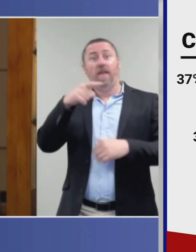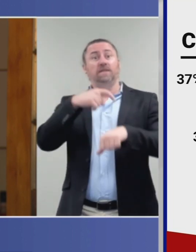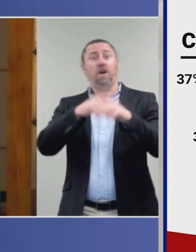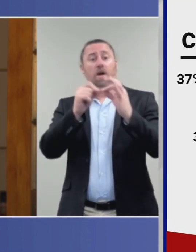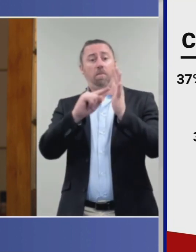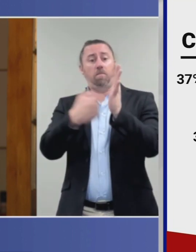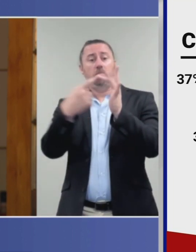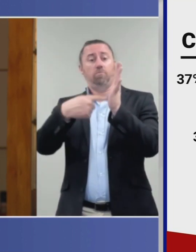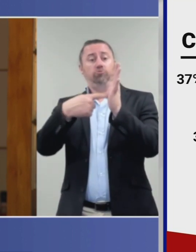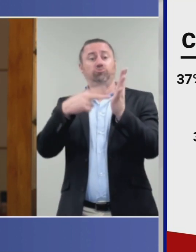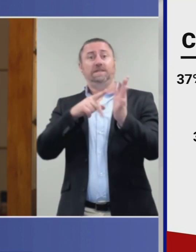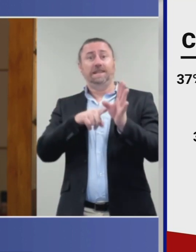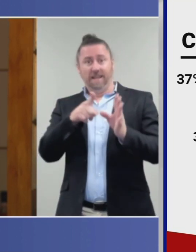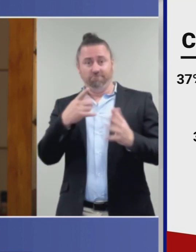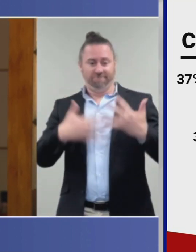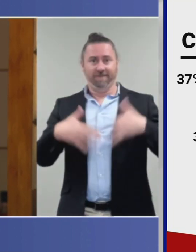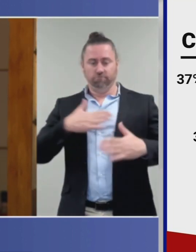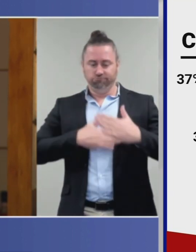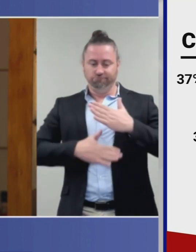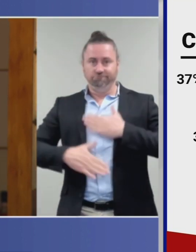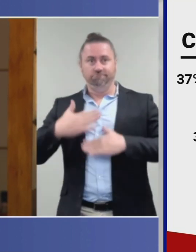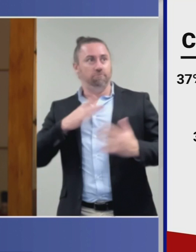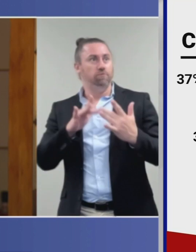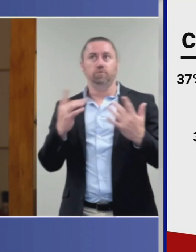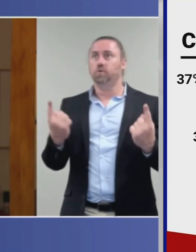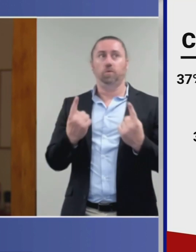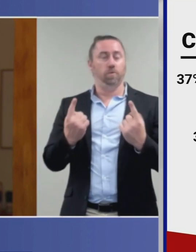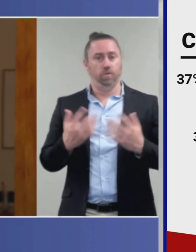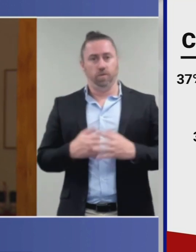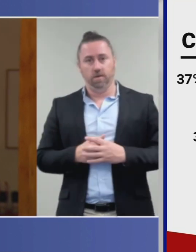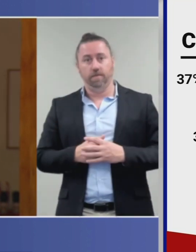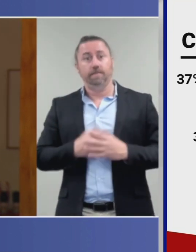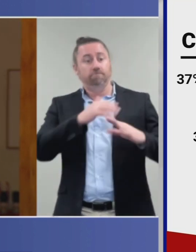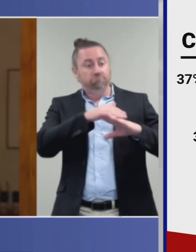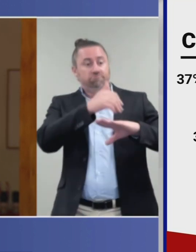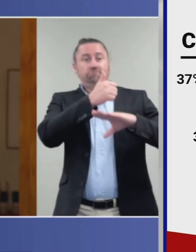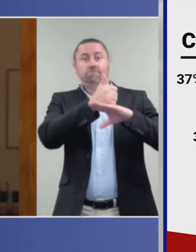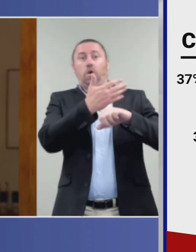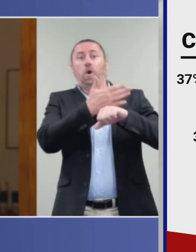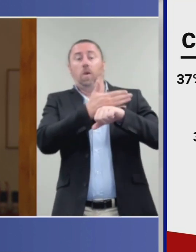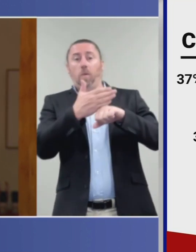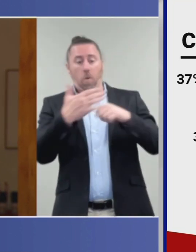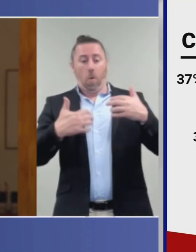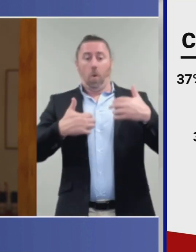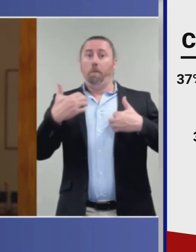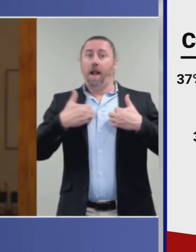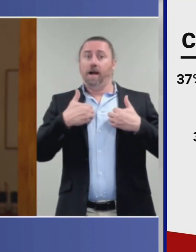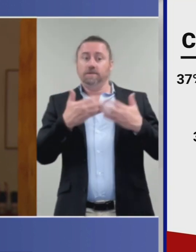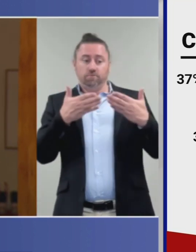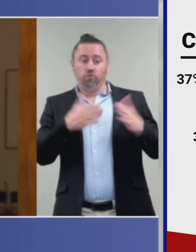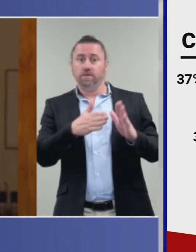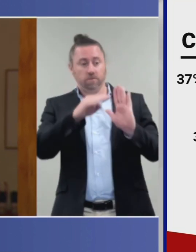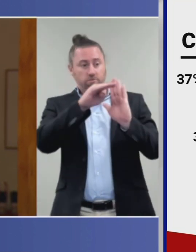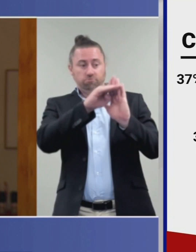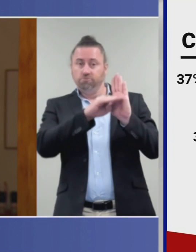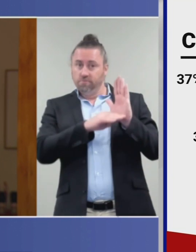occurred. The independent complaints mechanism that has been established, both of these following on for the Foster report, and I